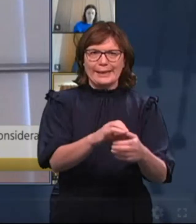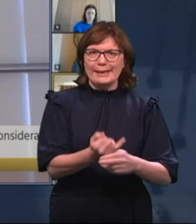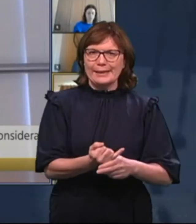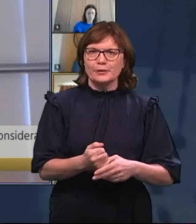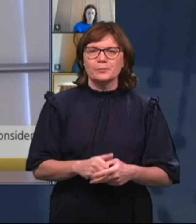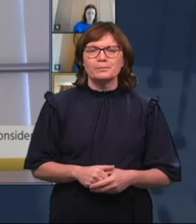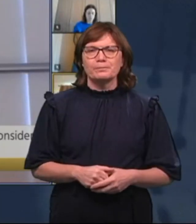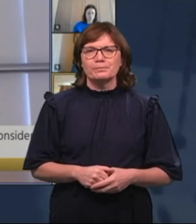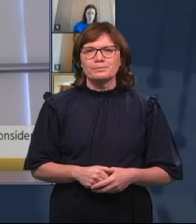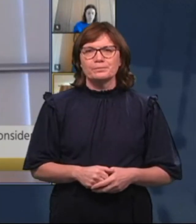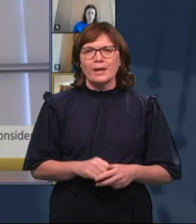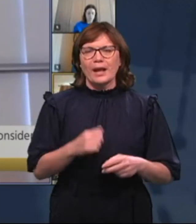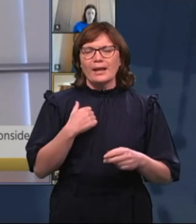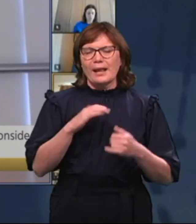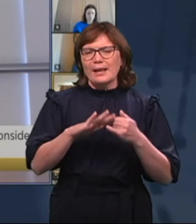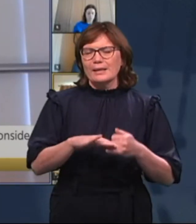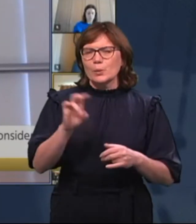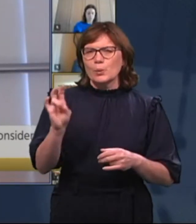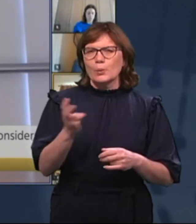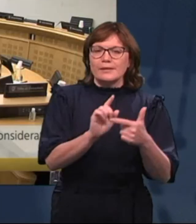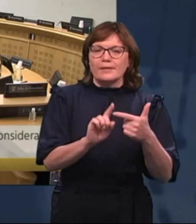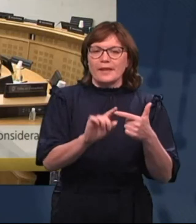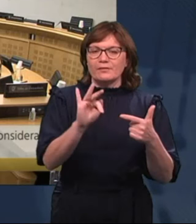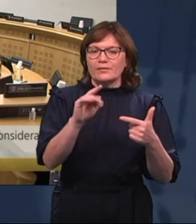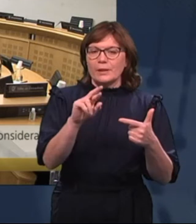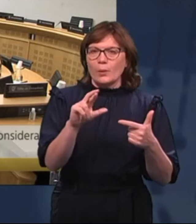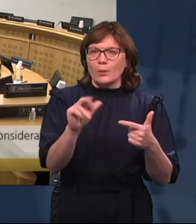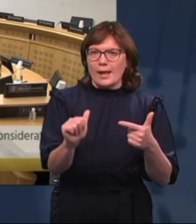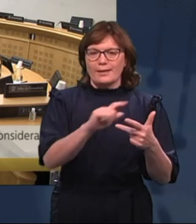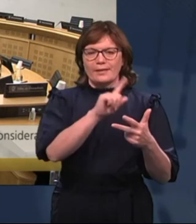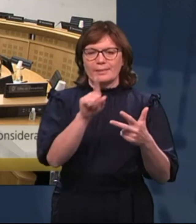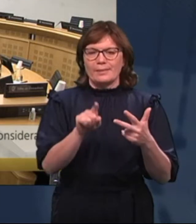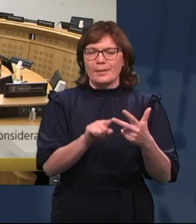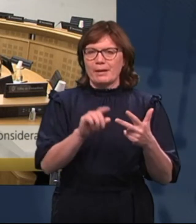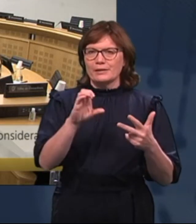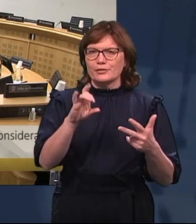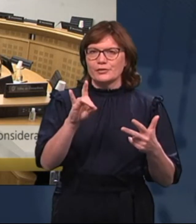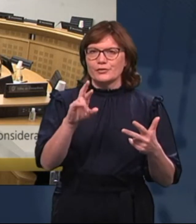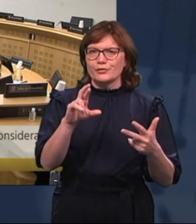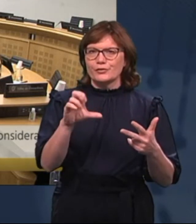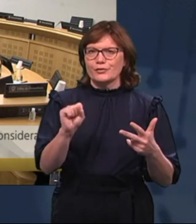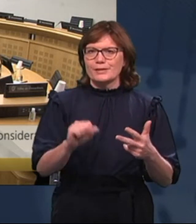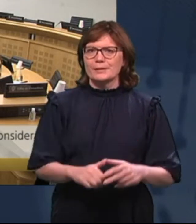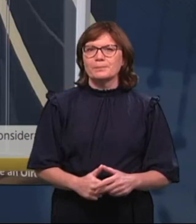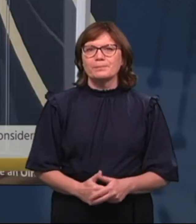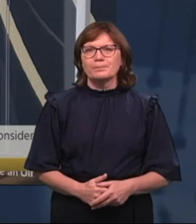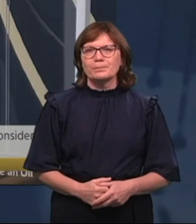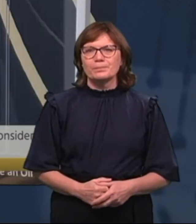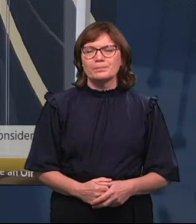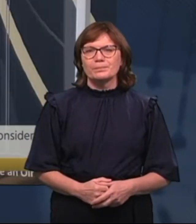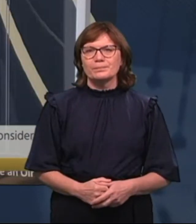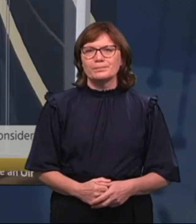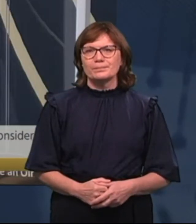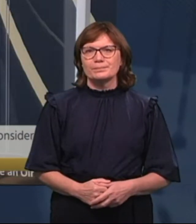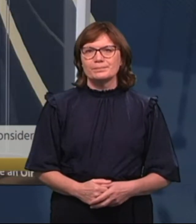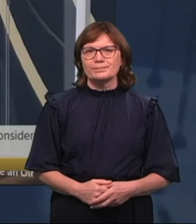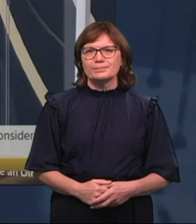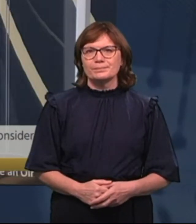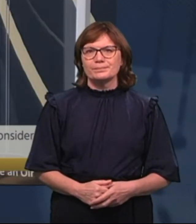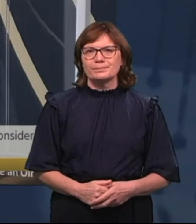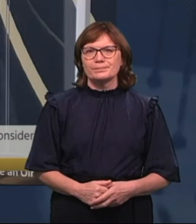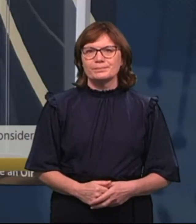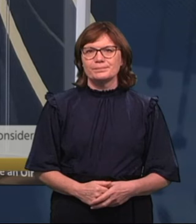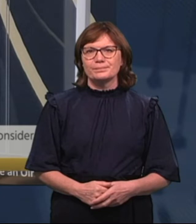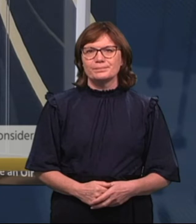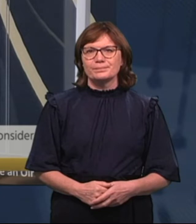just a quick question for Chris. You mentioned how the predicted increase. Okay, Holly,